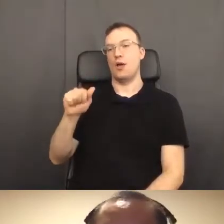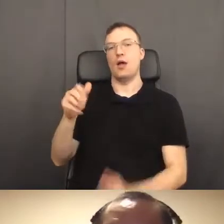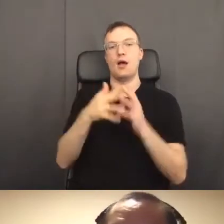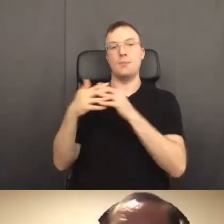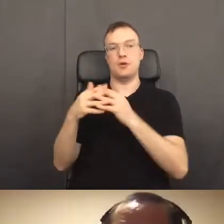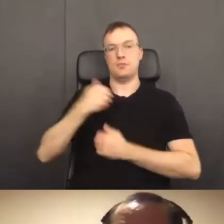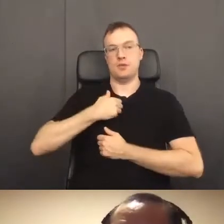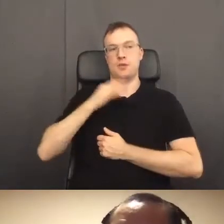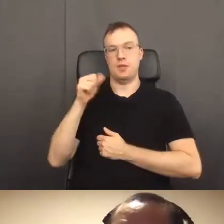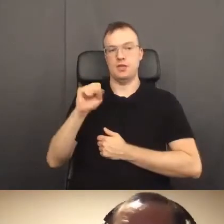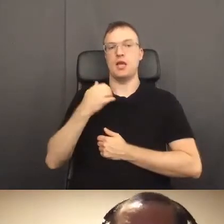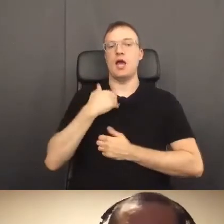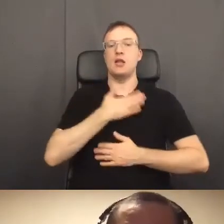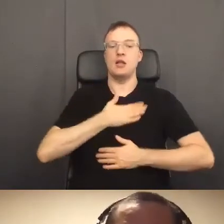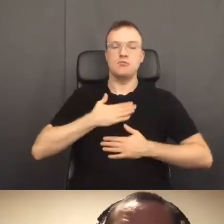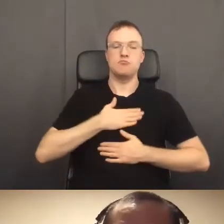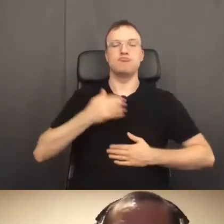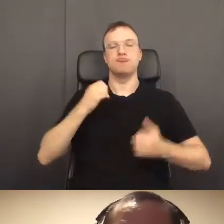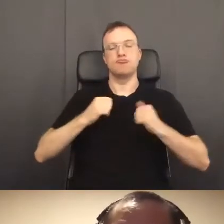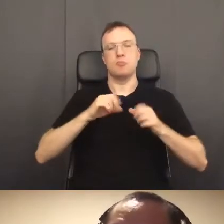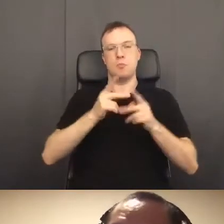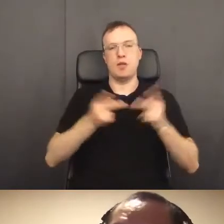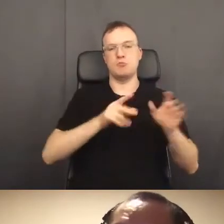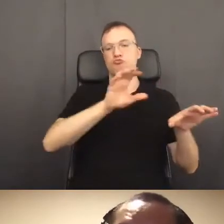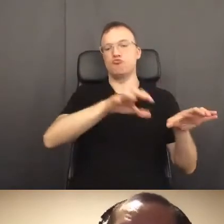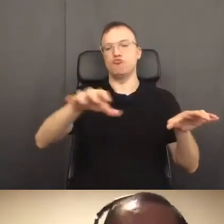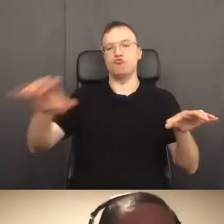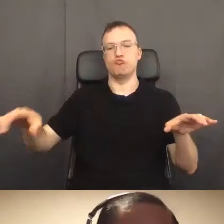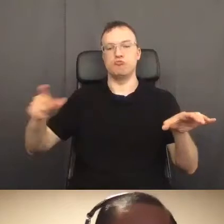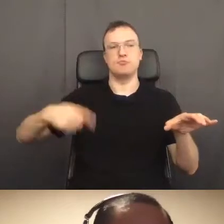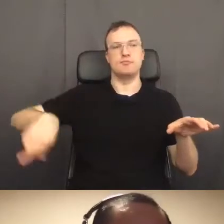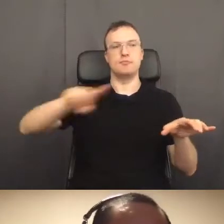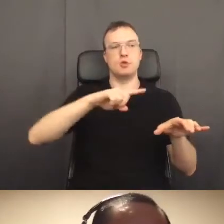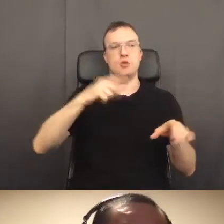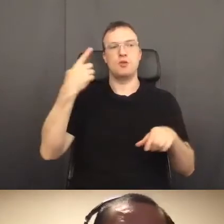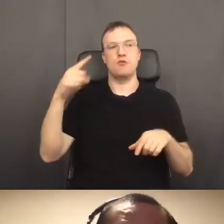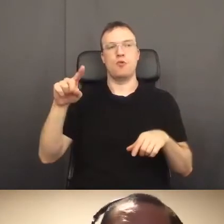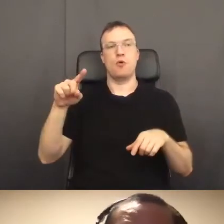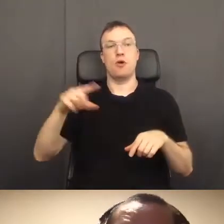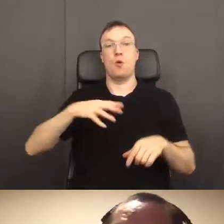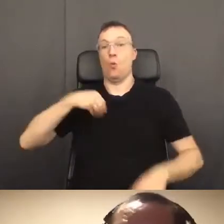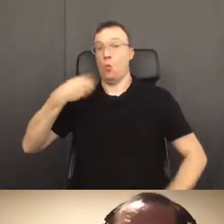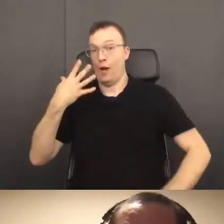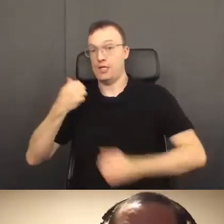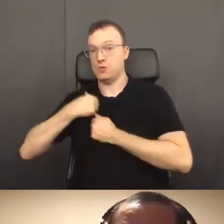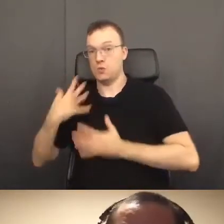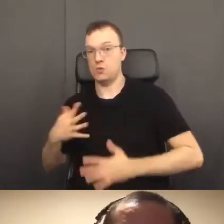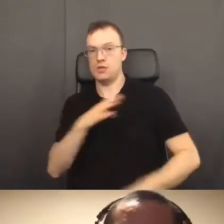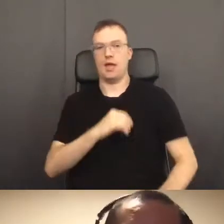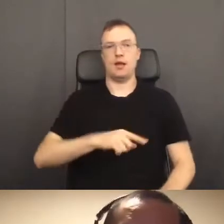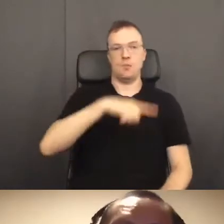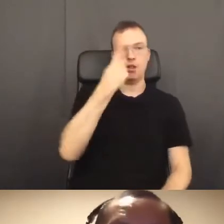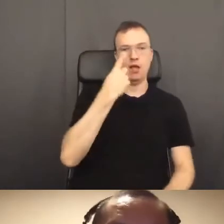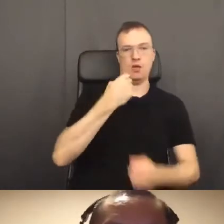entertainment places like bars and strip bars and places for white soldiers and then black soldiers because